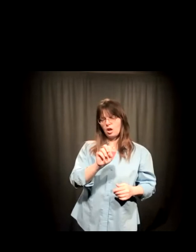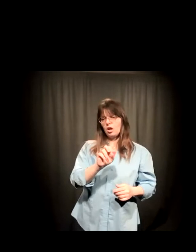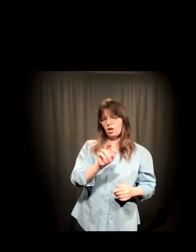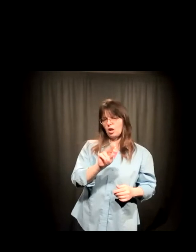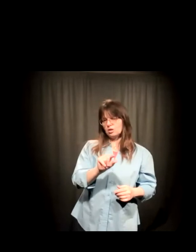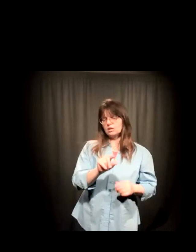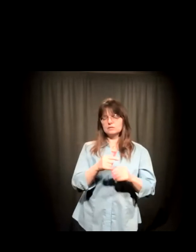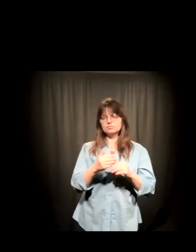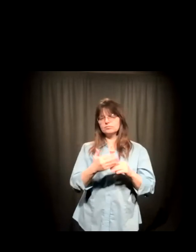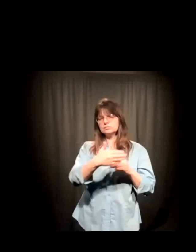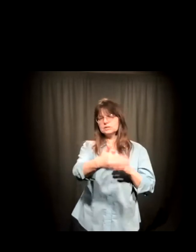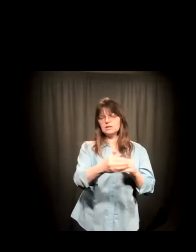book.